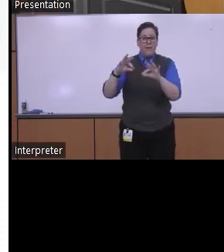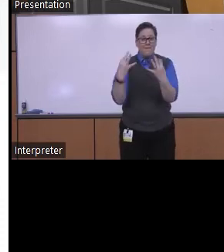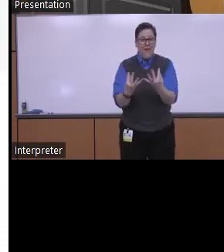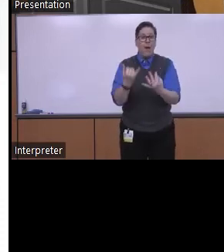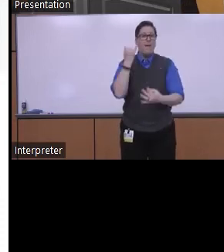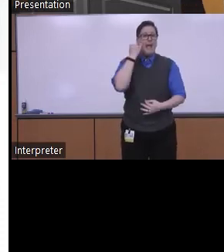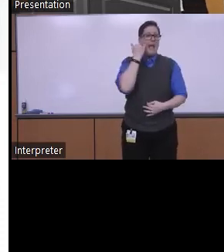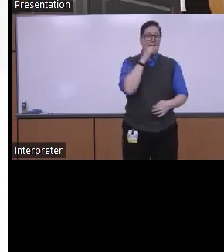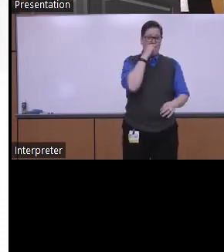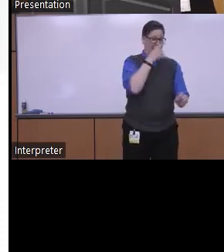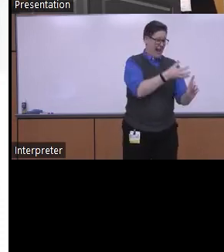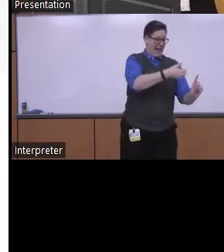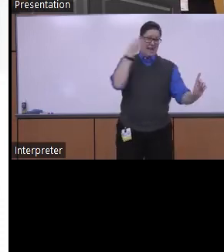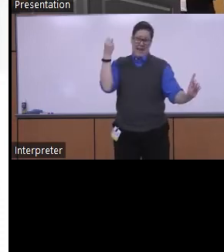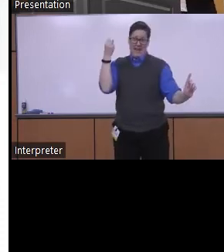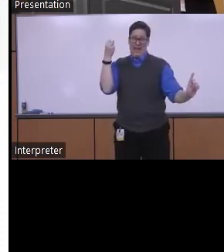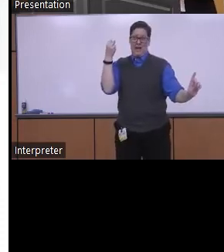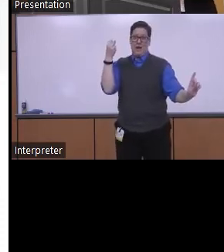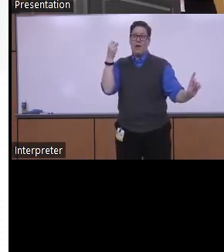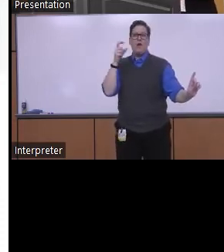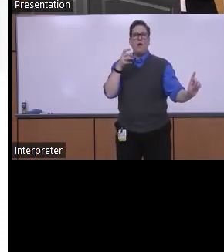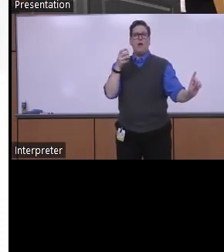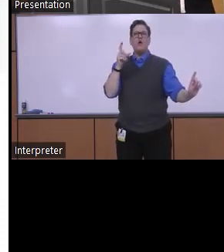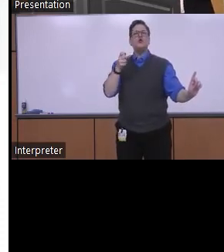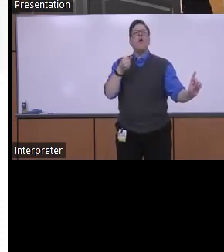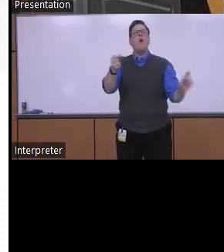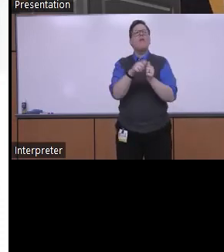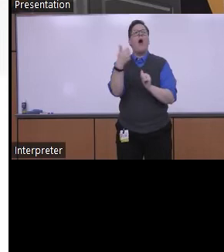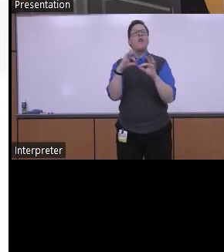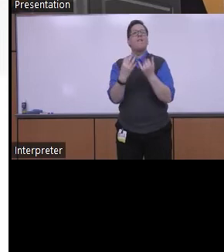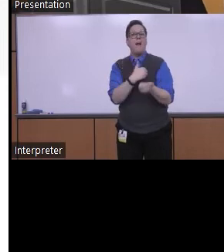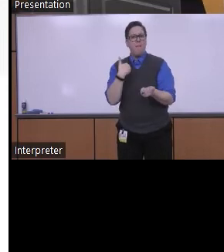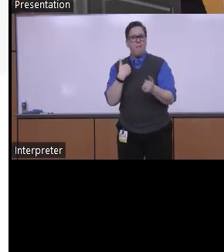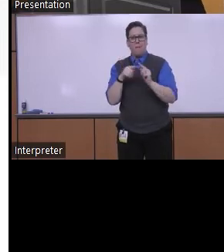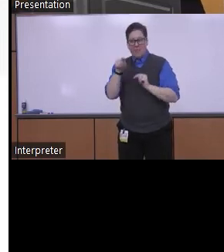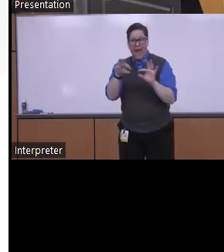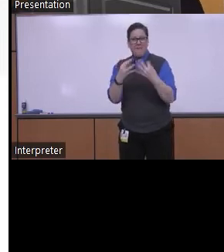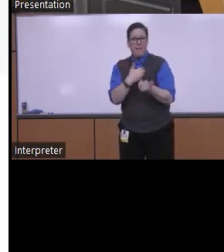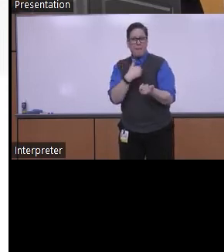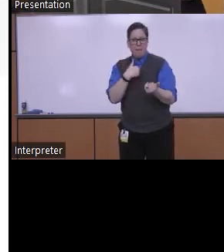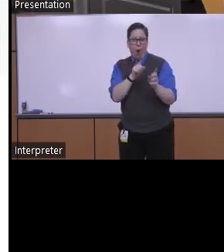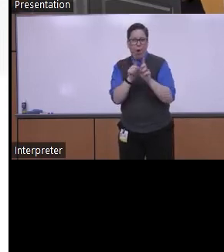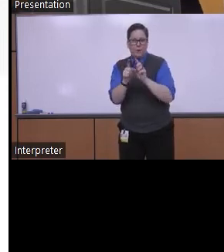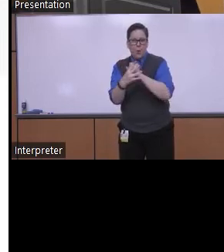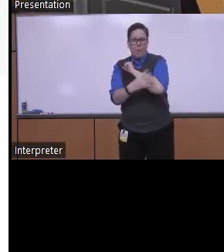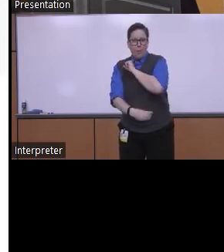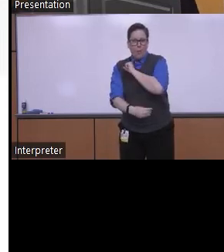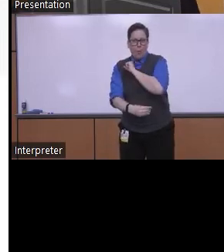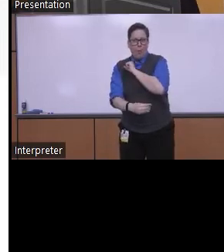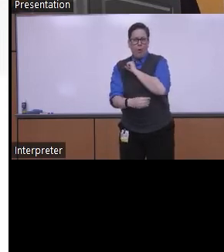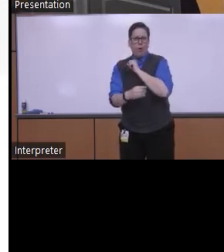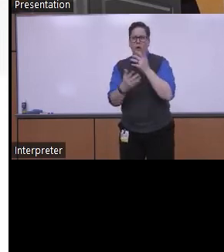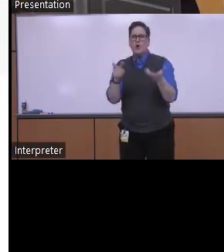temporarily removed from their parents, they should be preferentially placed with a family member. And if that family member is also poor, which is what happens usually, poverty